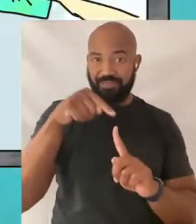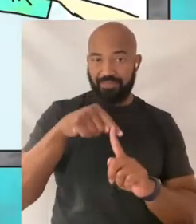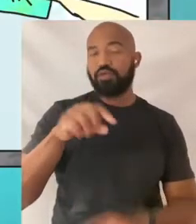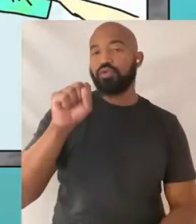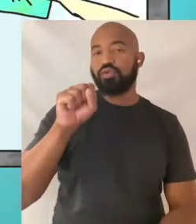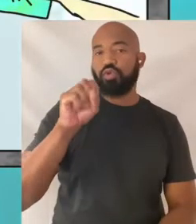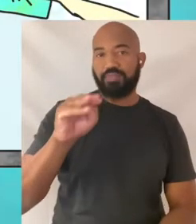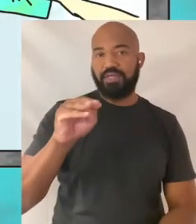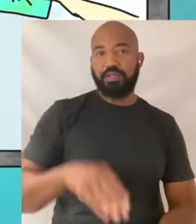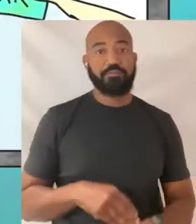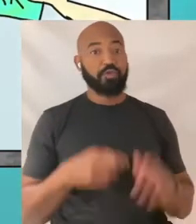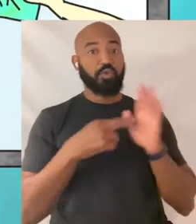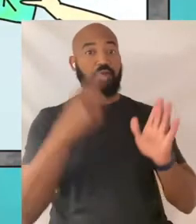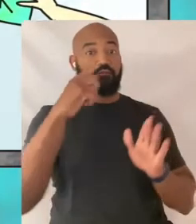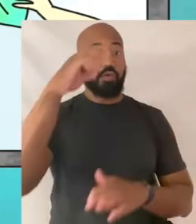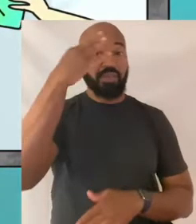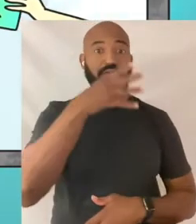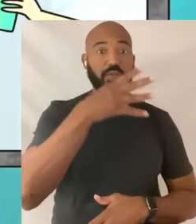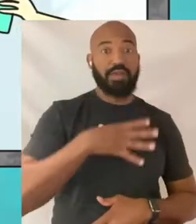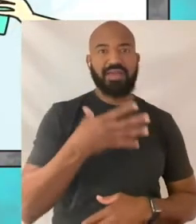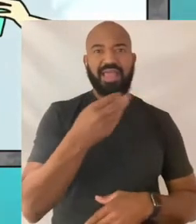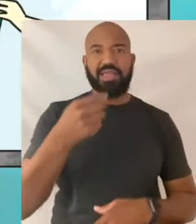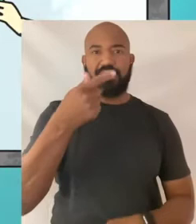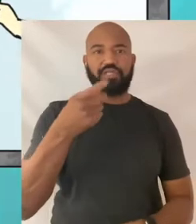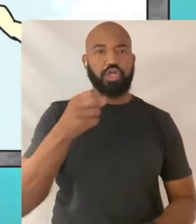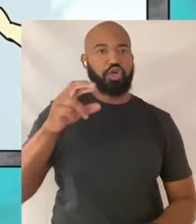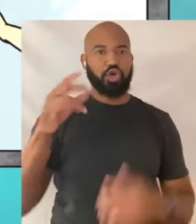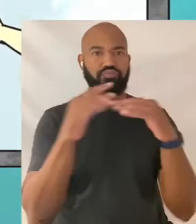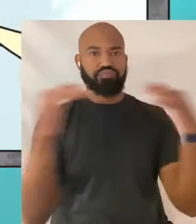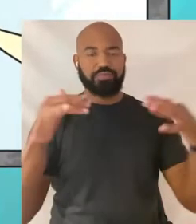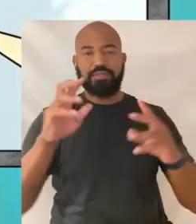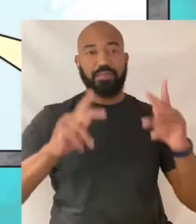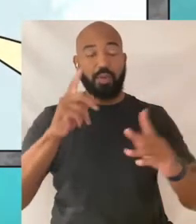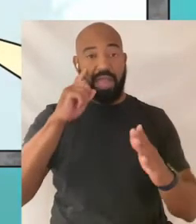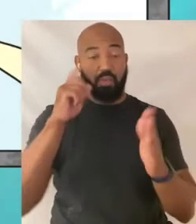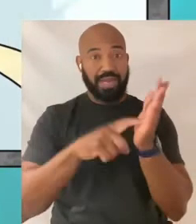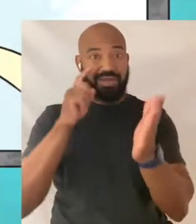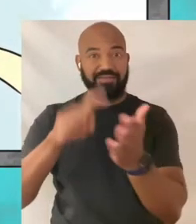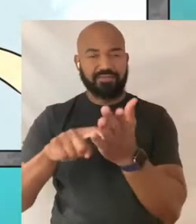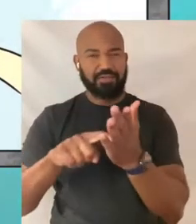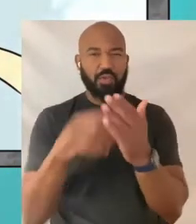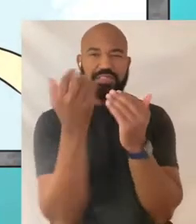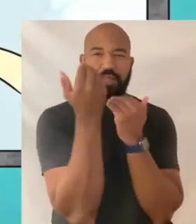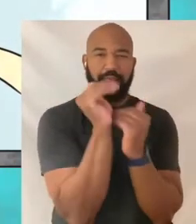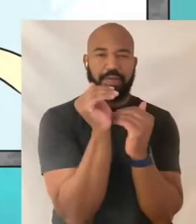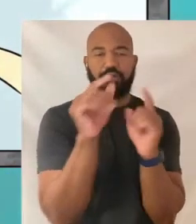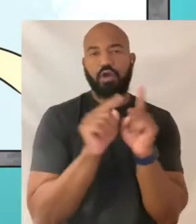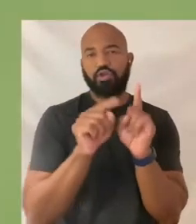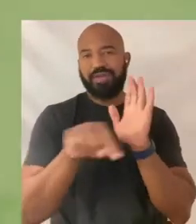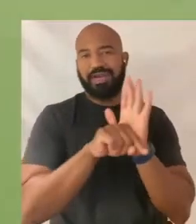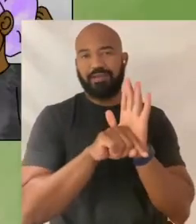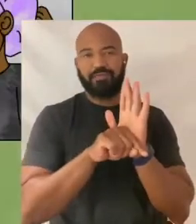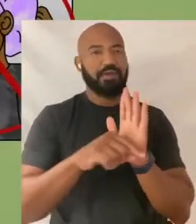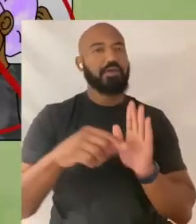media. The representations of Black women and gender-expansive people that I witnessed was limited and negative.